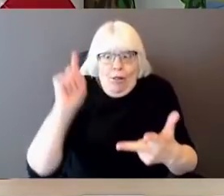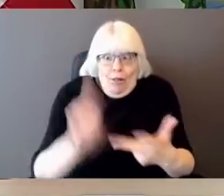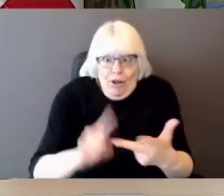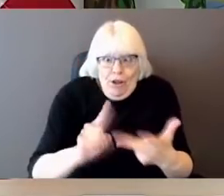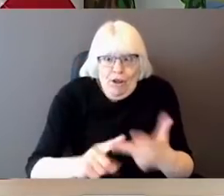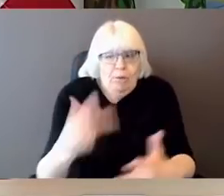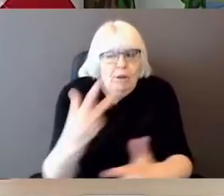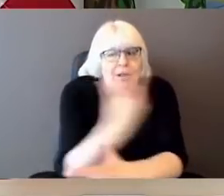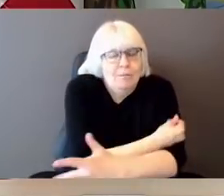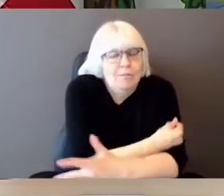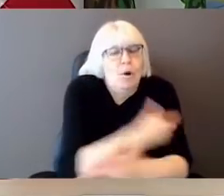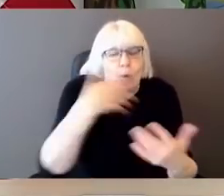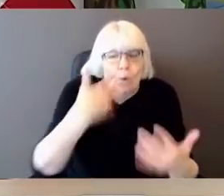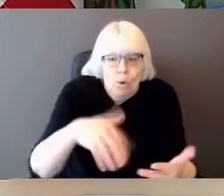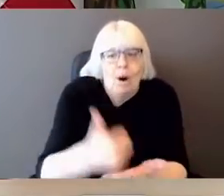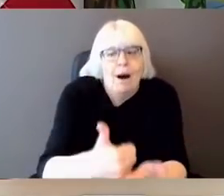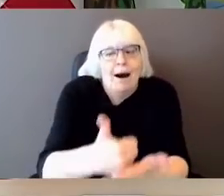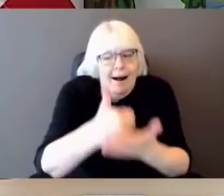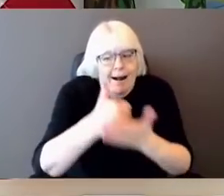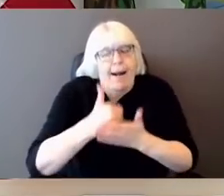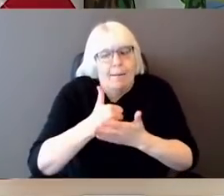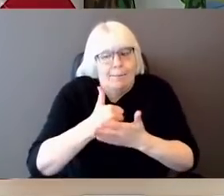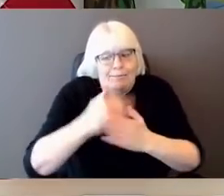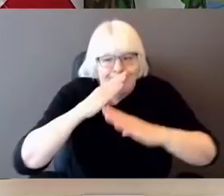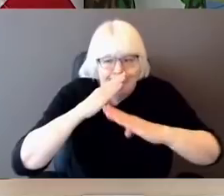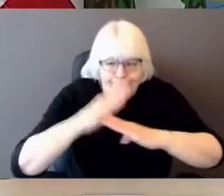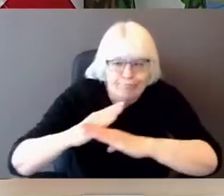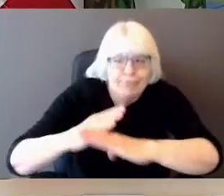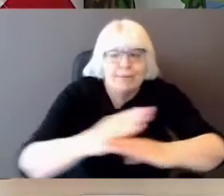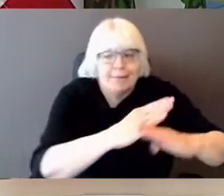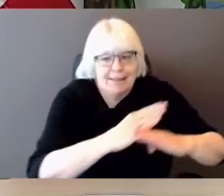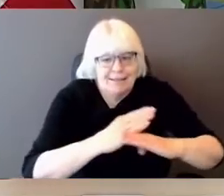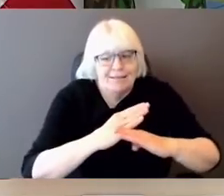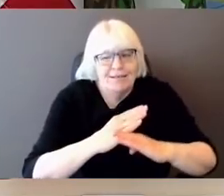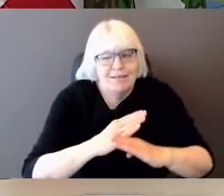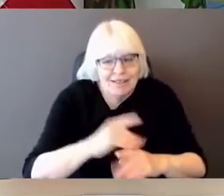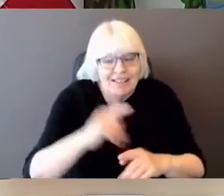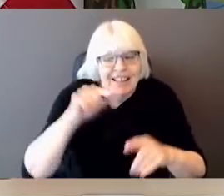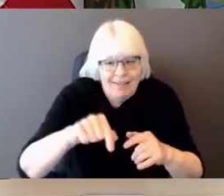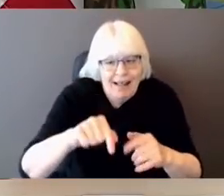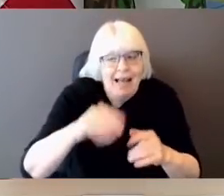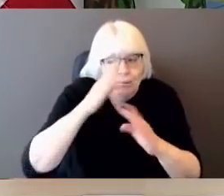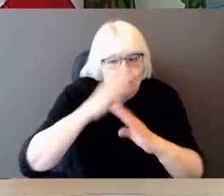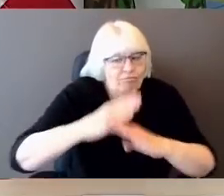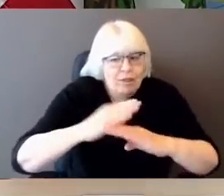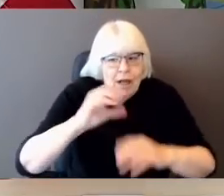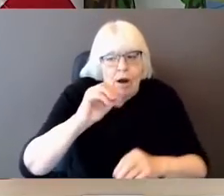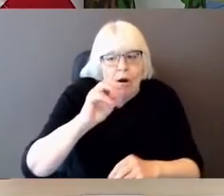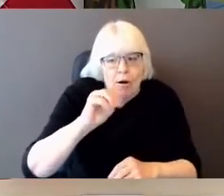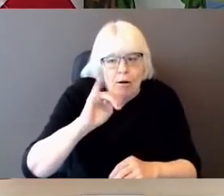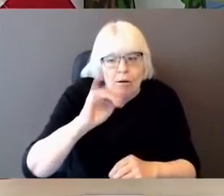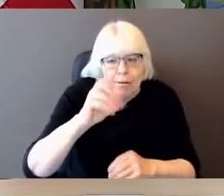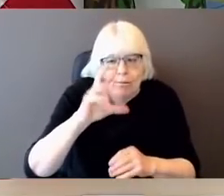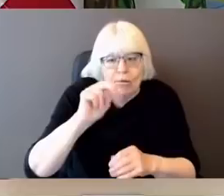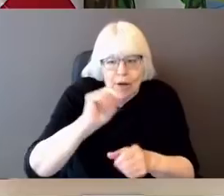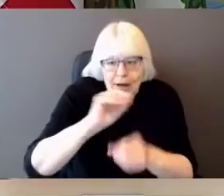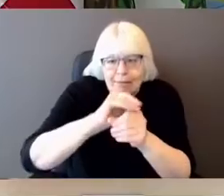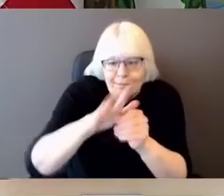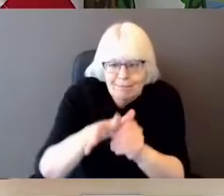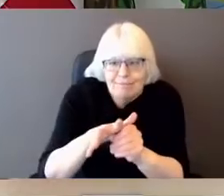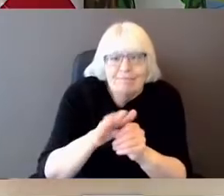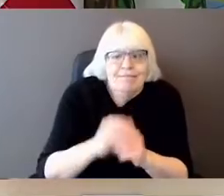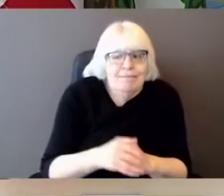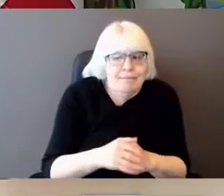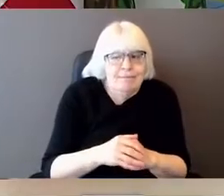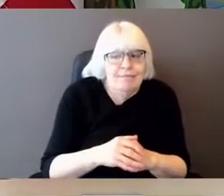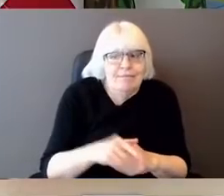As of Monday, February 6th, we have 93.5% of eligible Islanders 12 and older